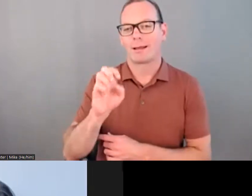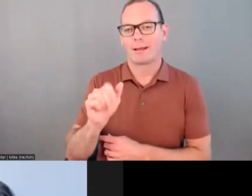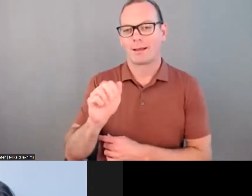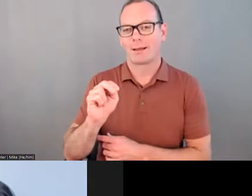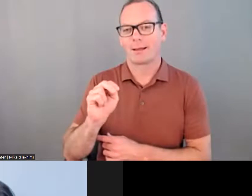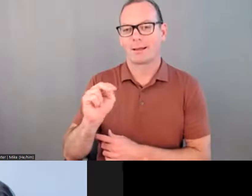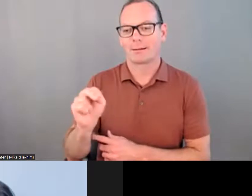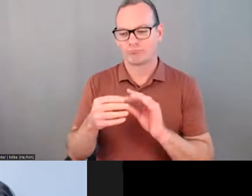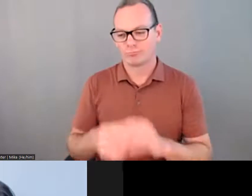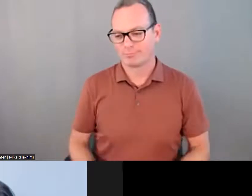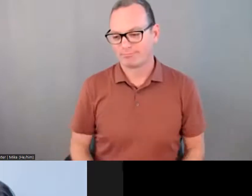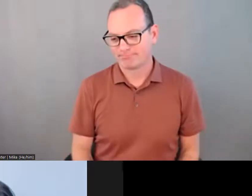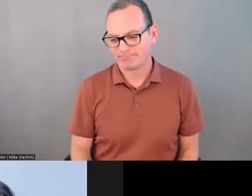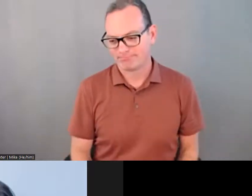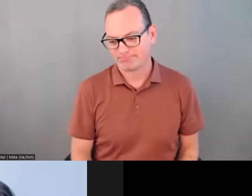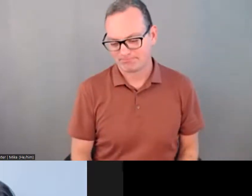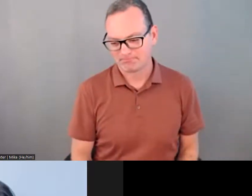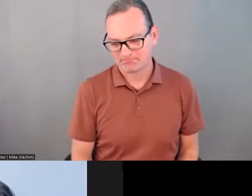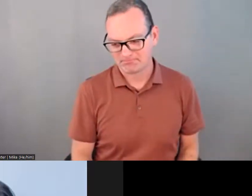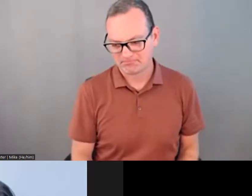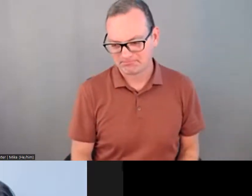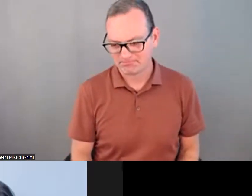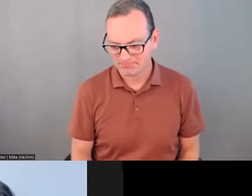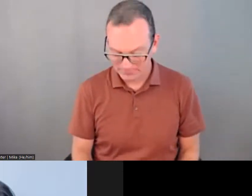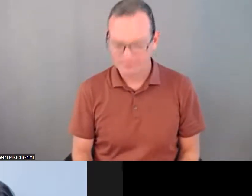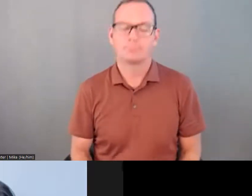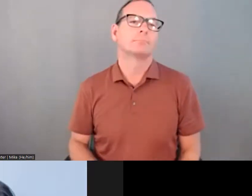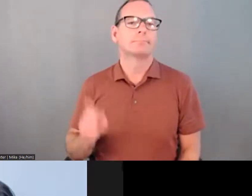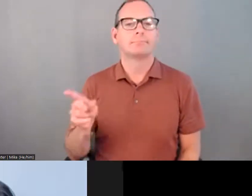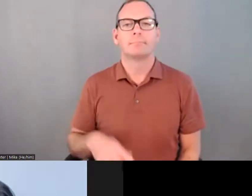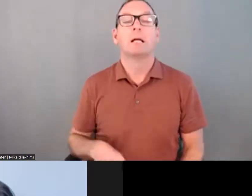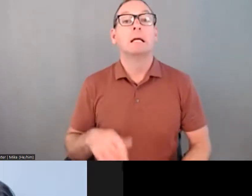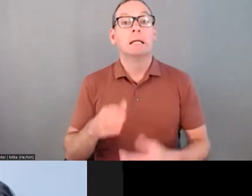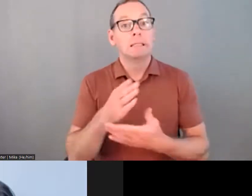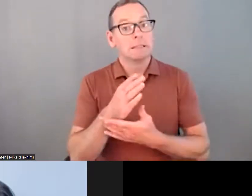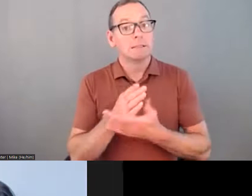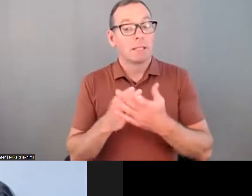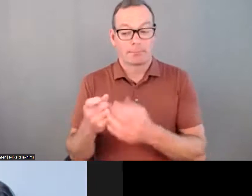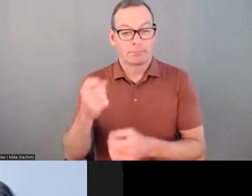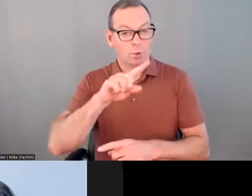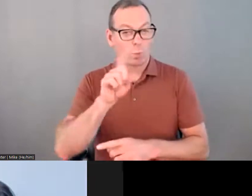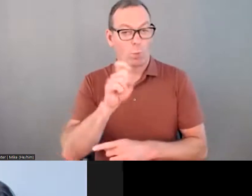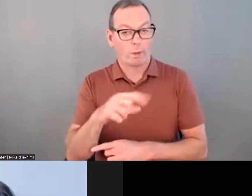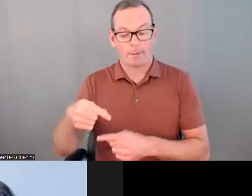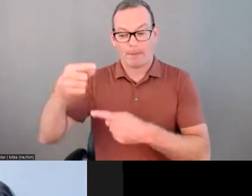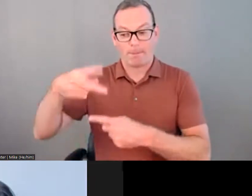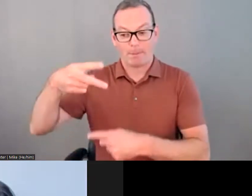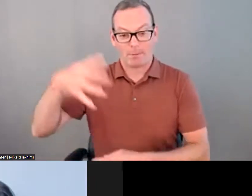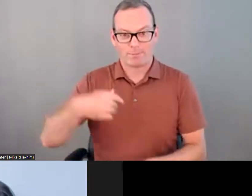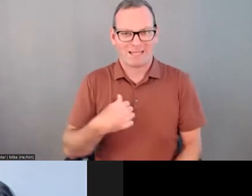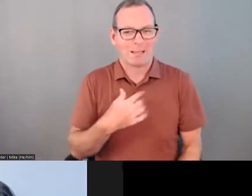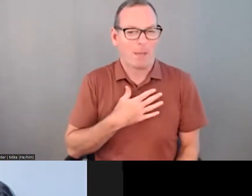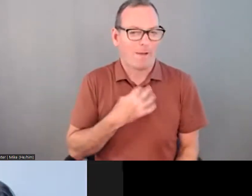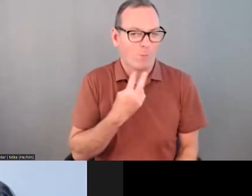So we have some questions that came in, and I will try to speak loudly. My voice is a little faint. I